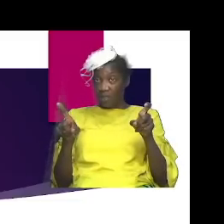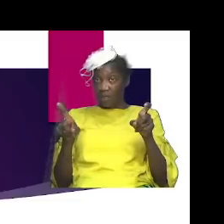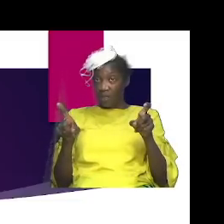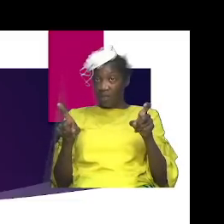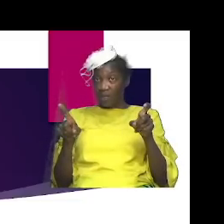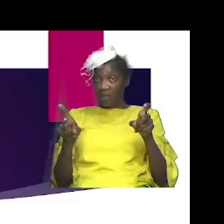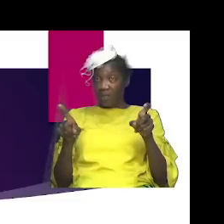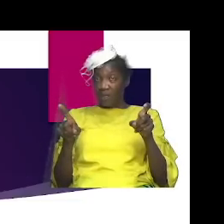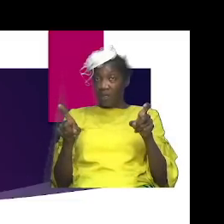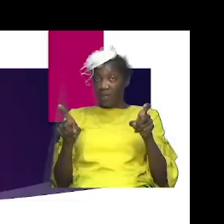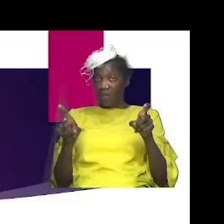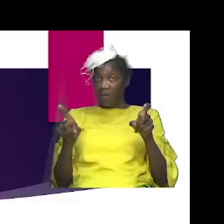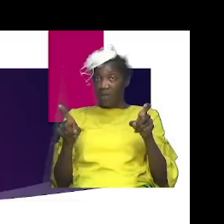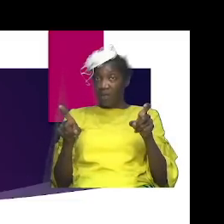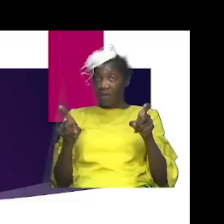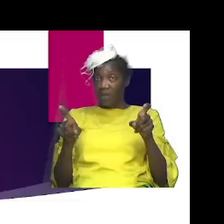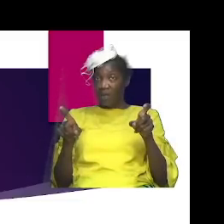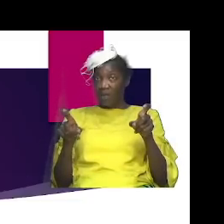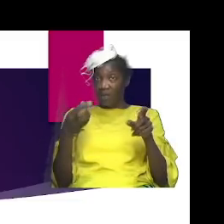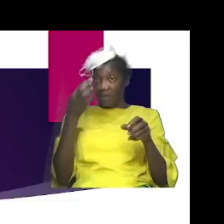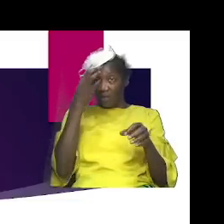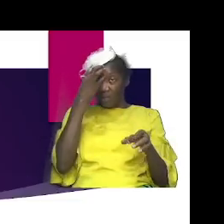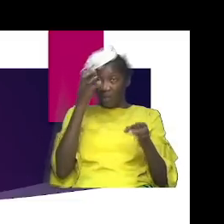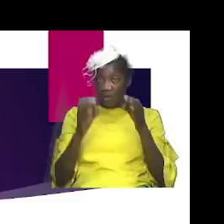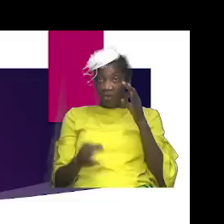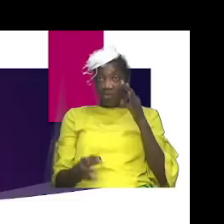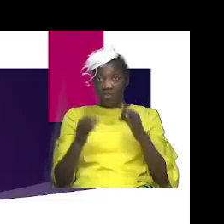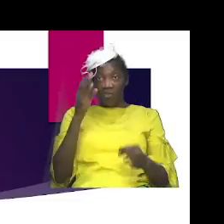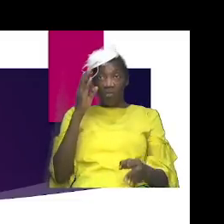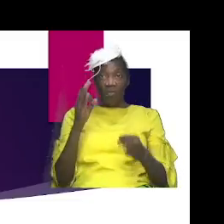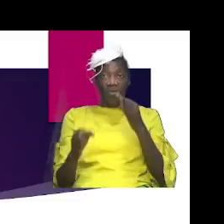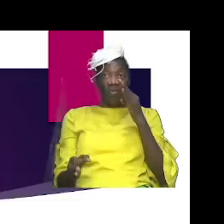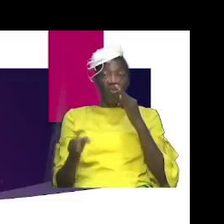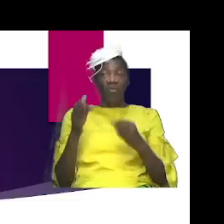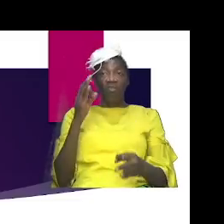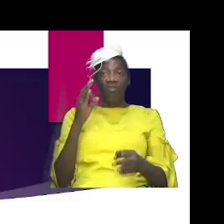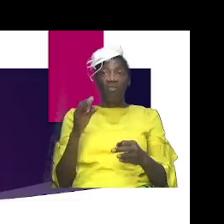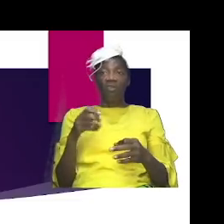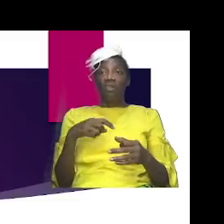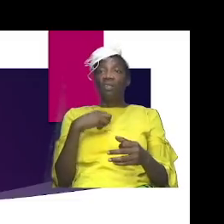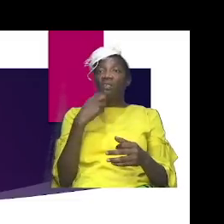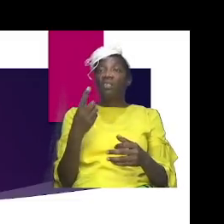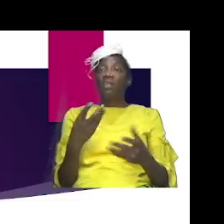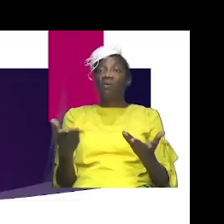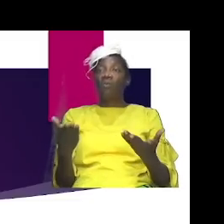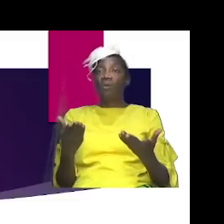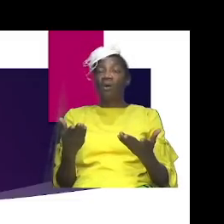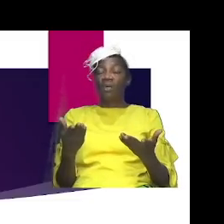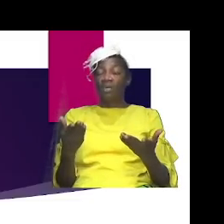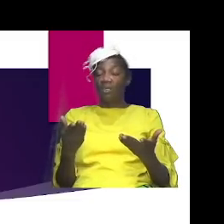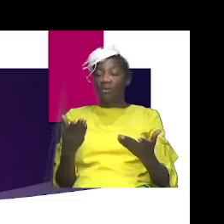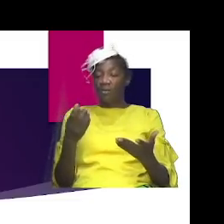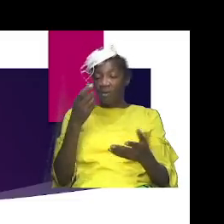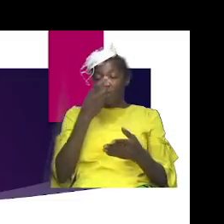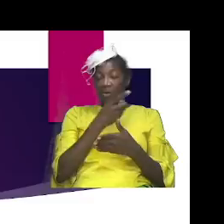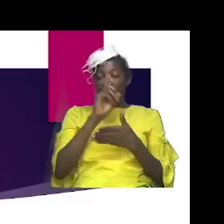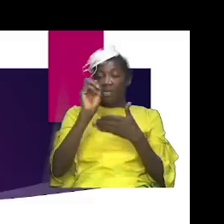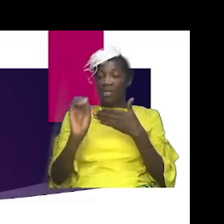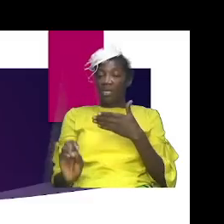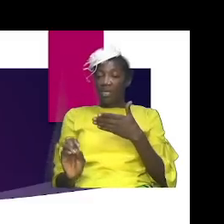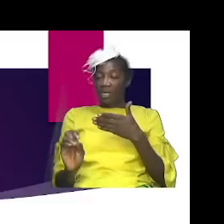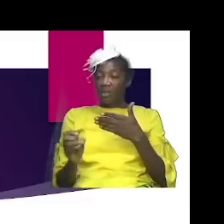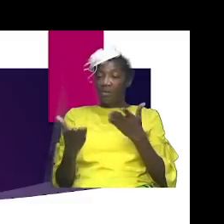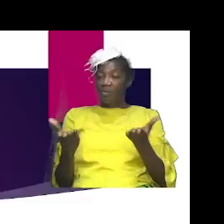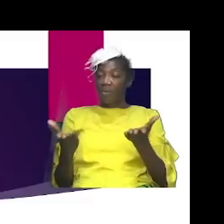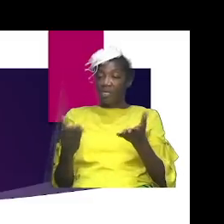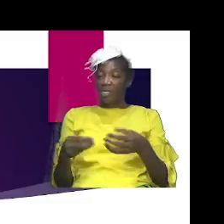says, our second point that says, the judge will determine what we did with what he gave us,